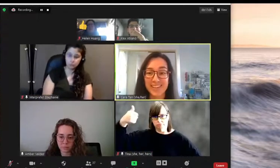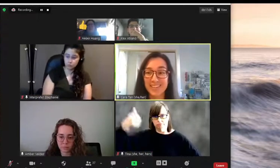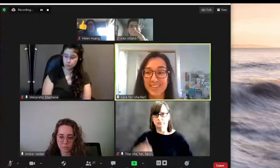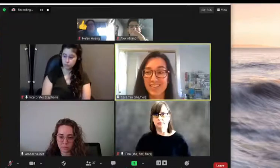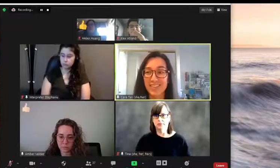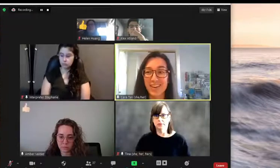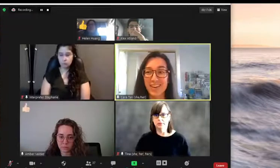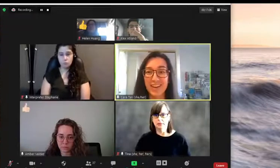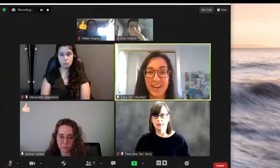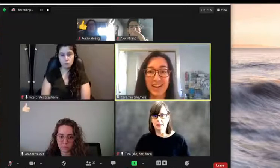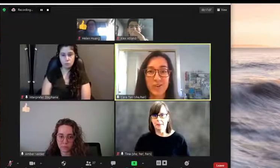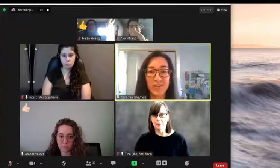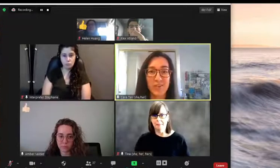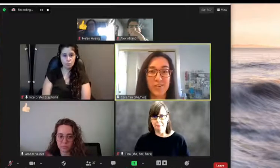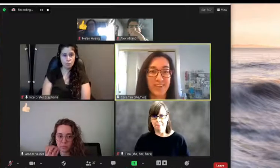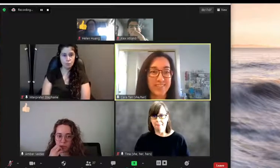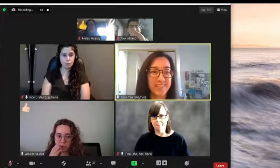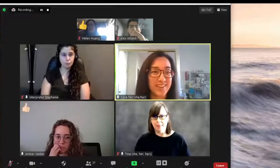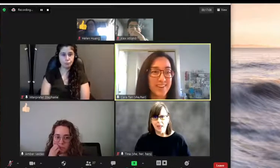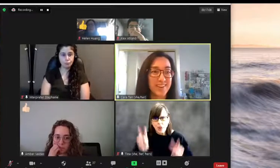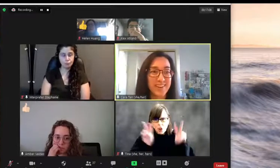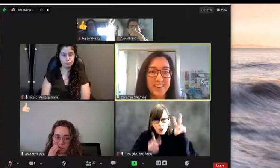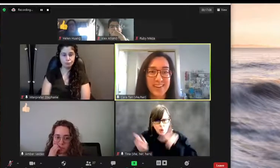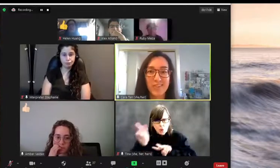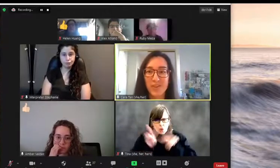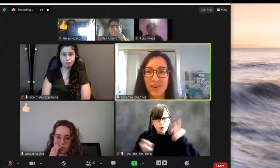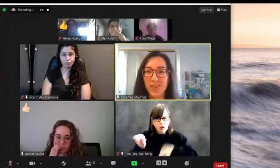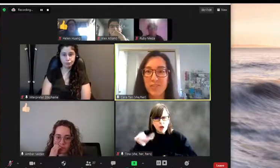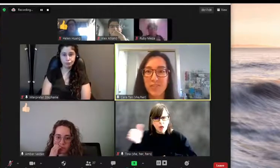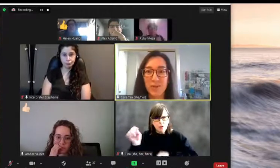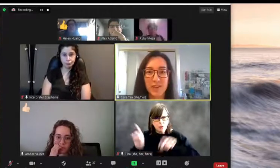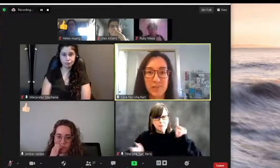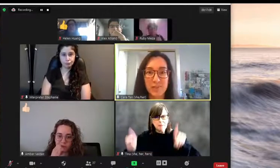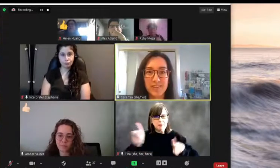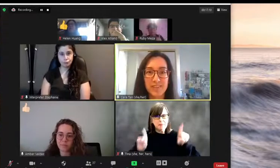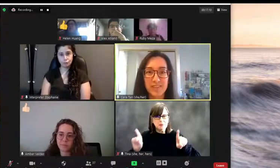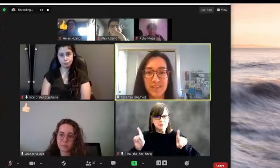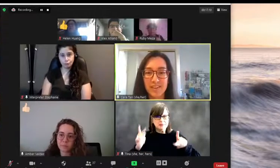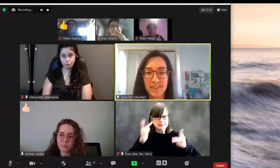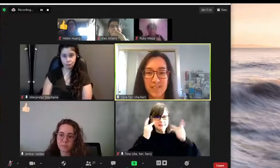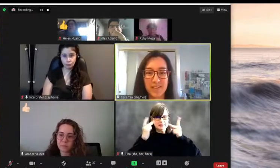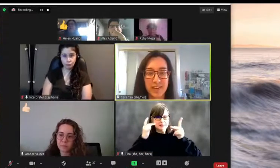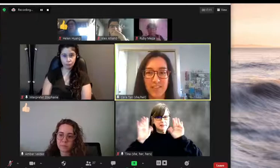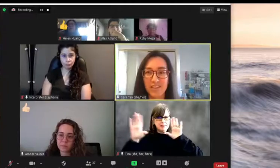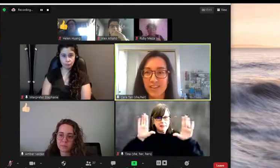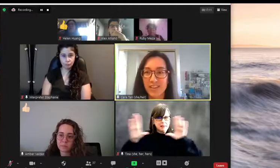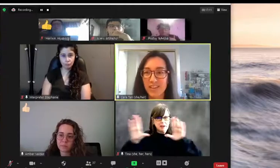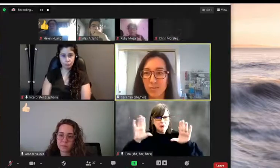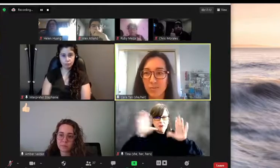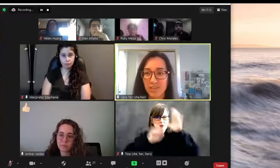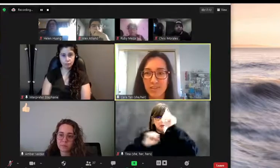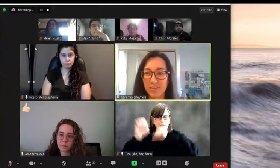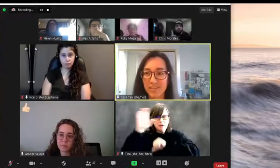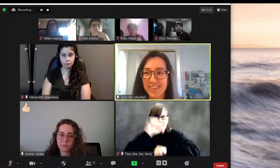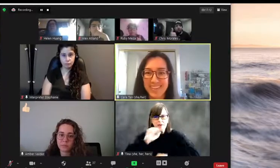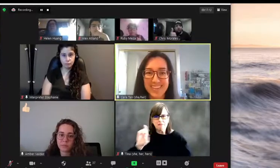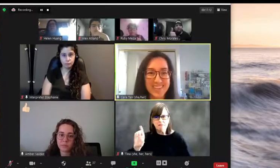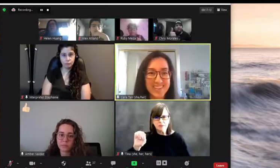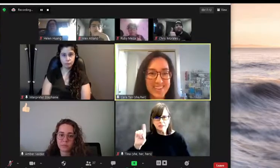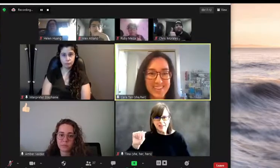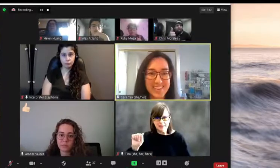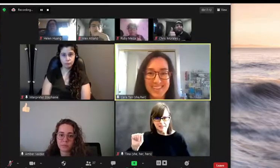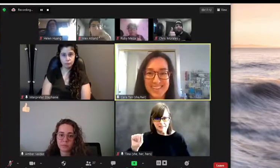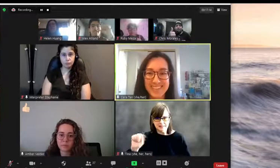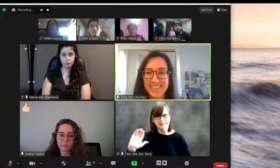at what's going on, right? We've got a lot of thumbs up. In fact, I haven't seen any thumbs down.